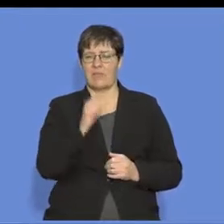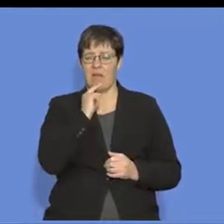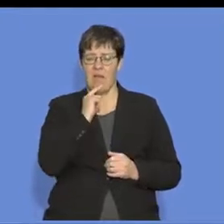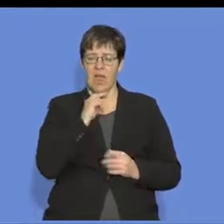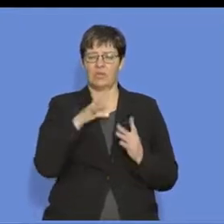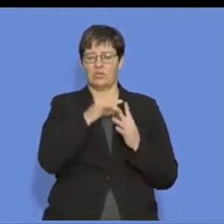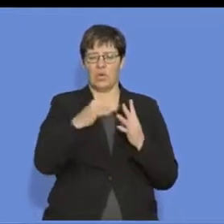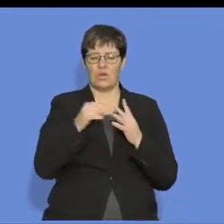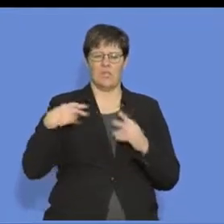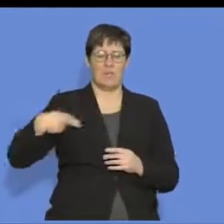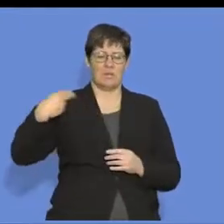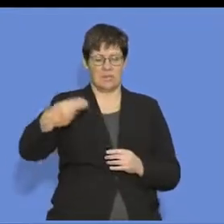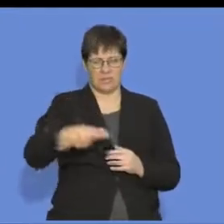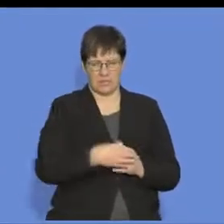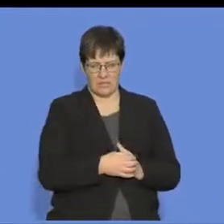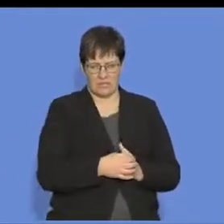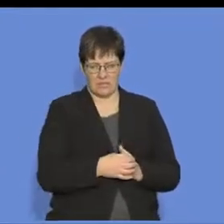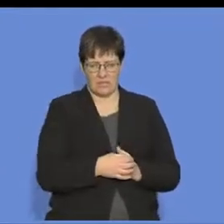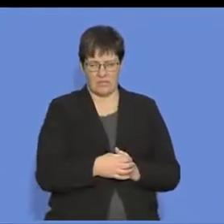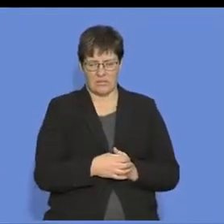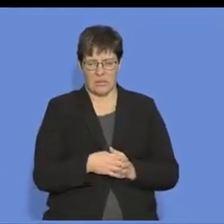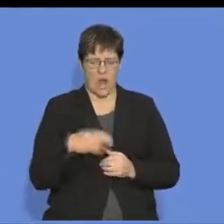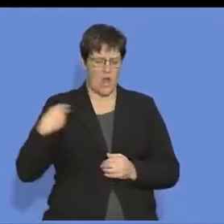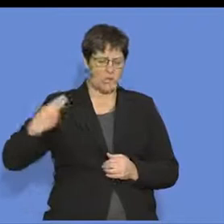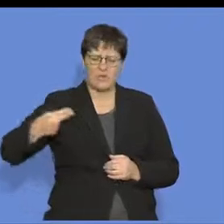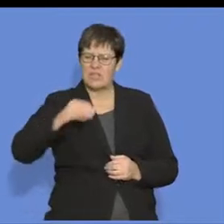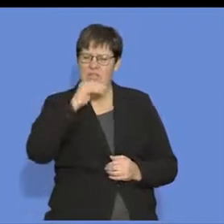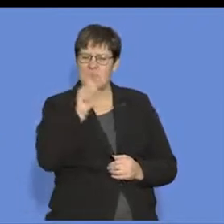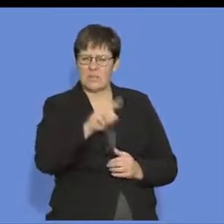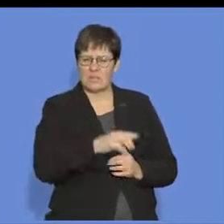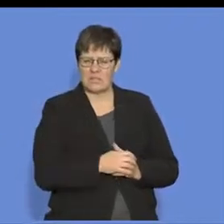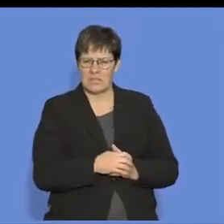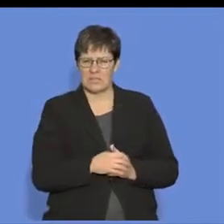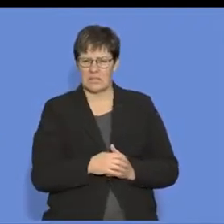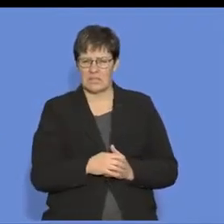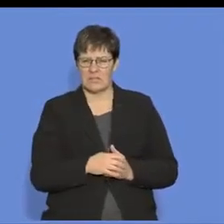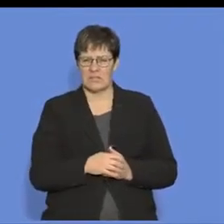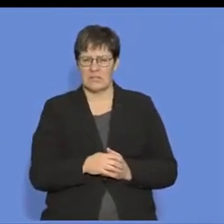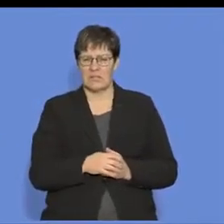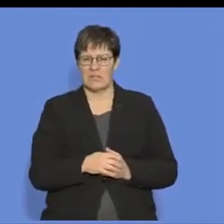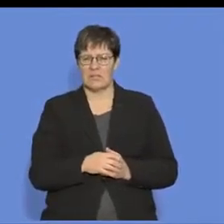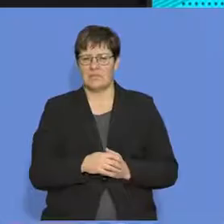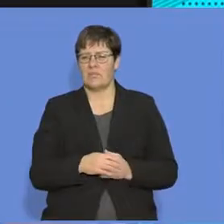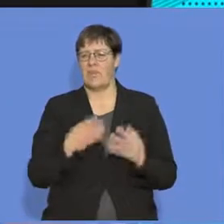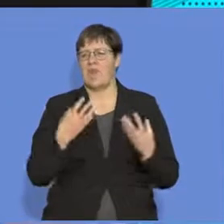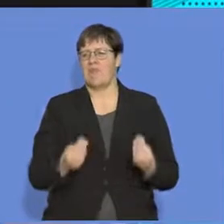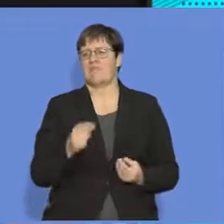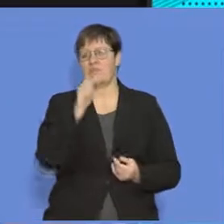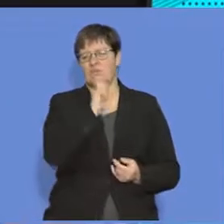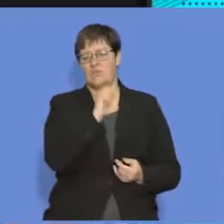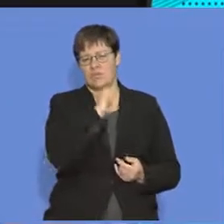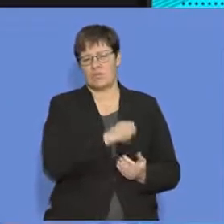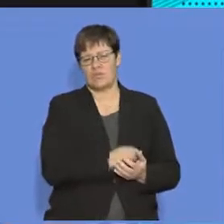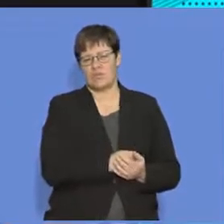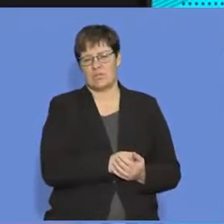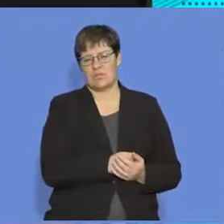this is choice with repetition. What does it mean? Repetition, what does repetition mean? Okay. If I